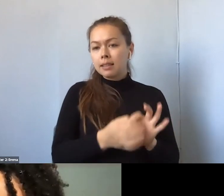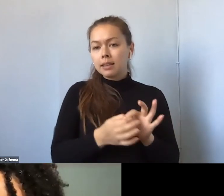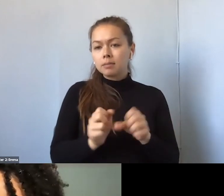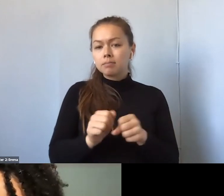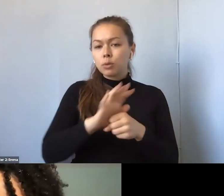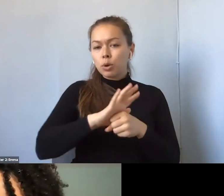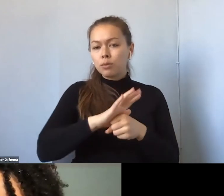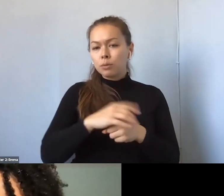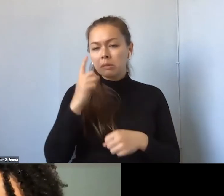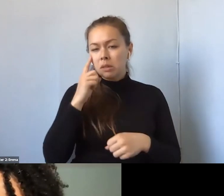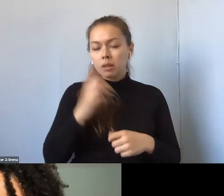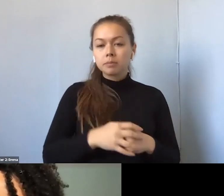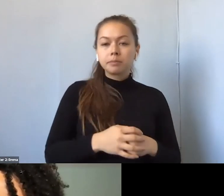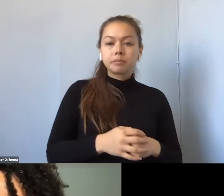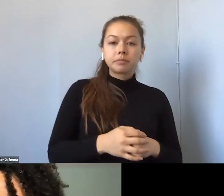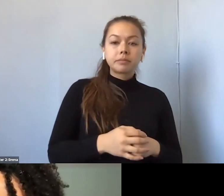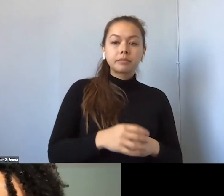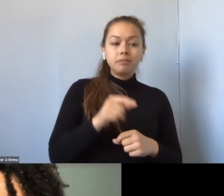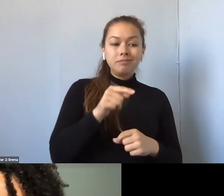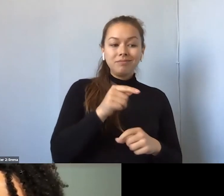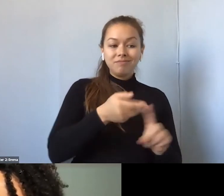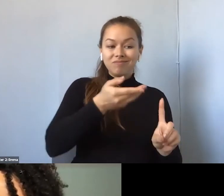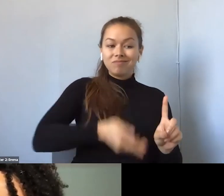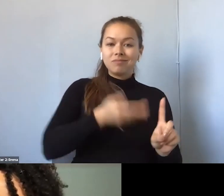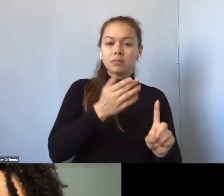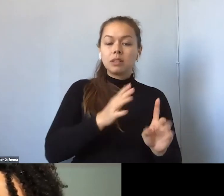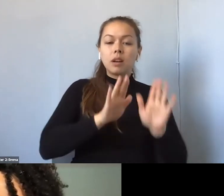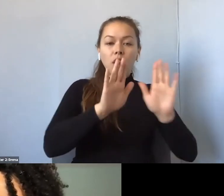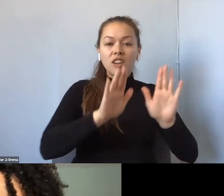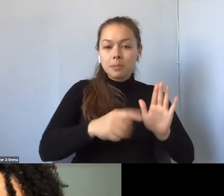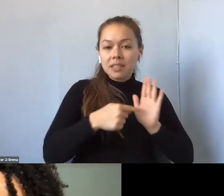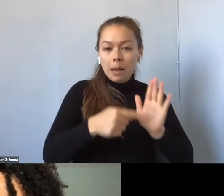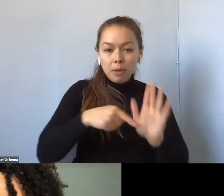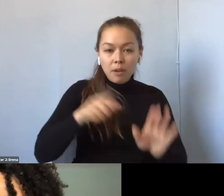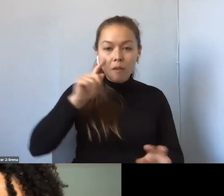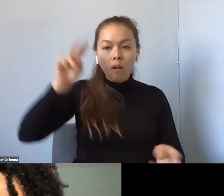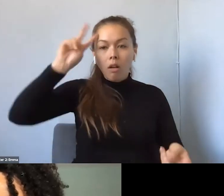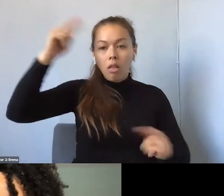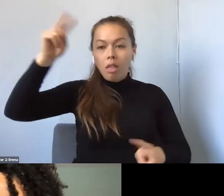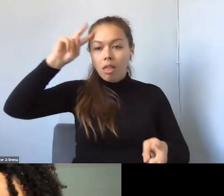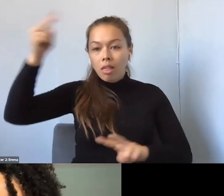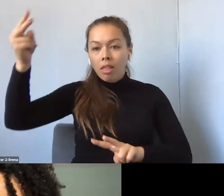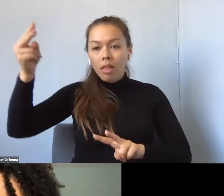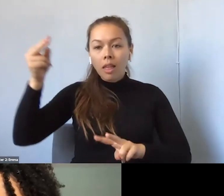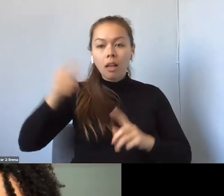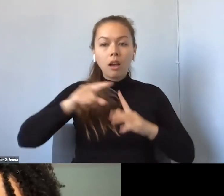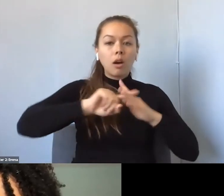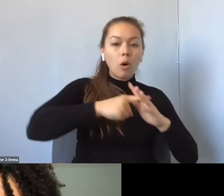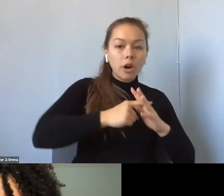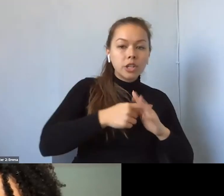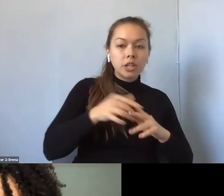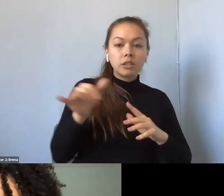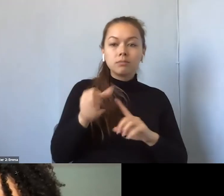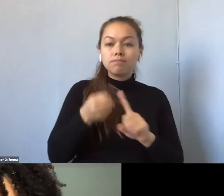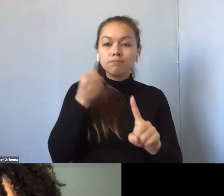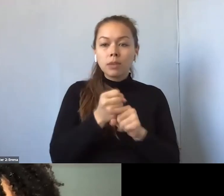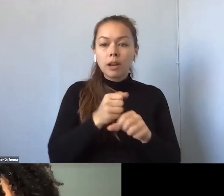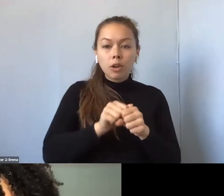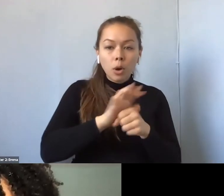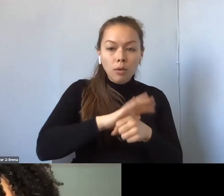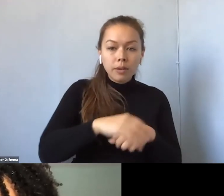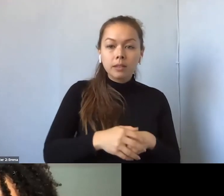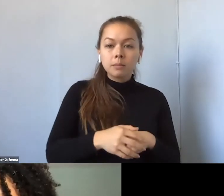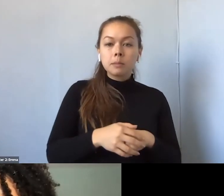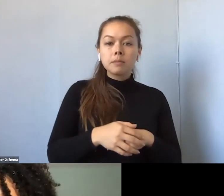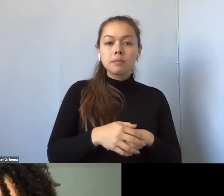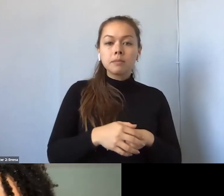He was an excellent example of misconceptions about origins and effect of COVID. Hospitalization rate,